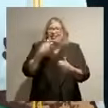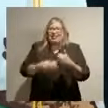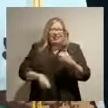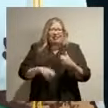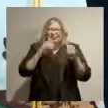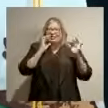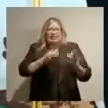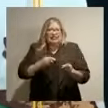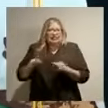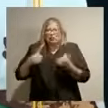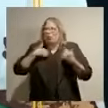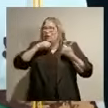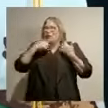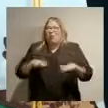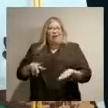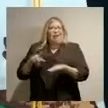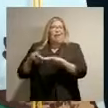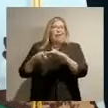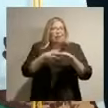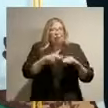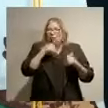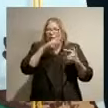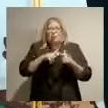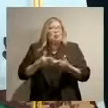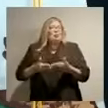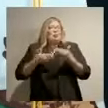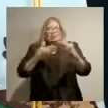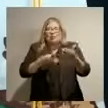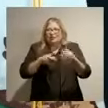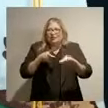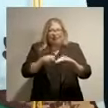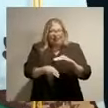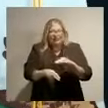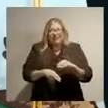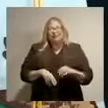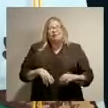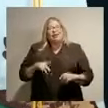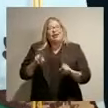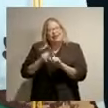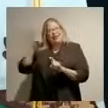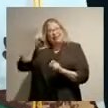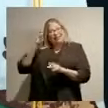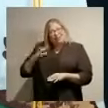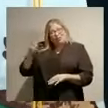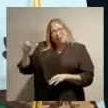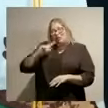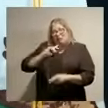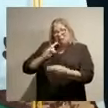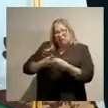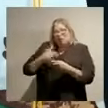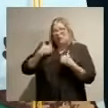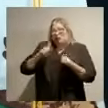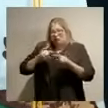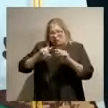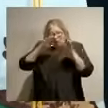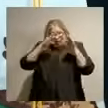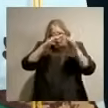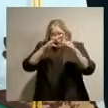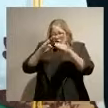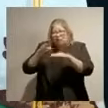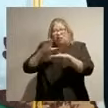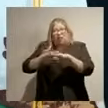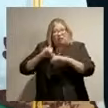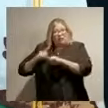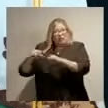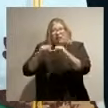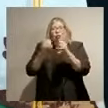position to be here proposing cuts. As the governor mentioned, we tried to focus on protecting the core programs